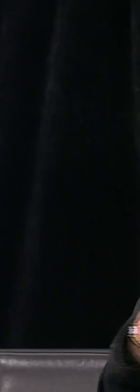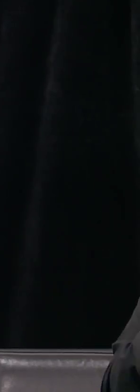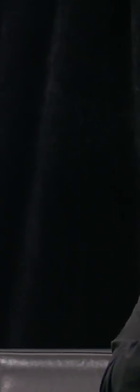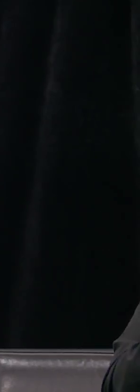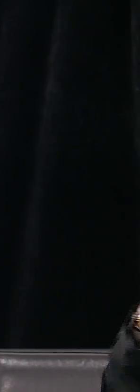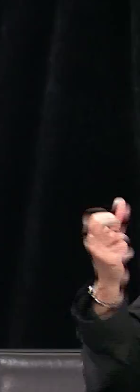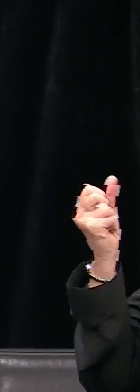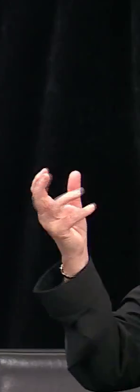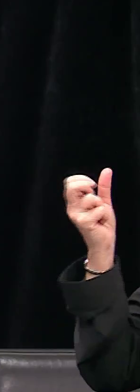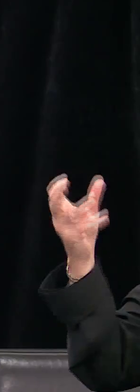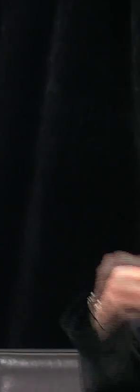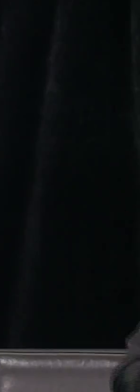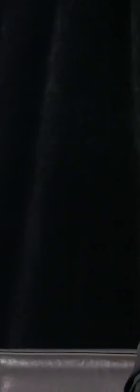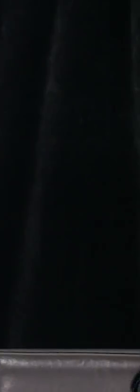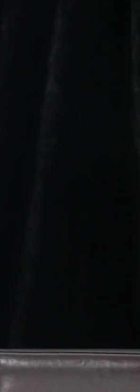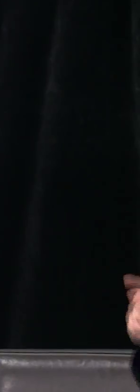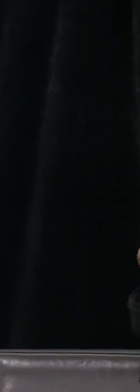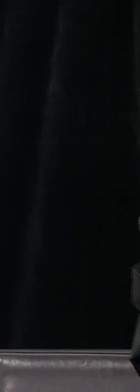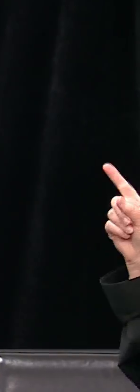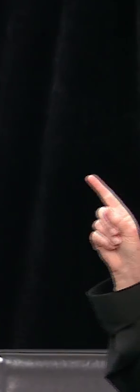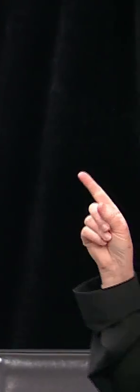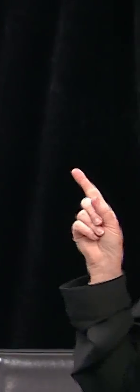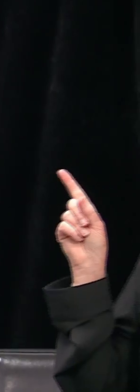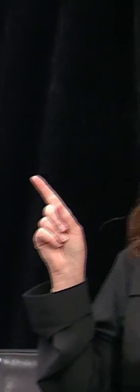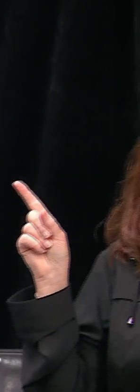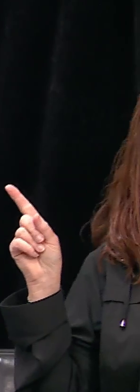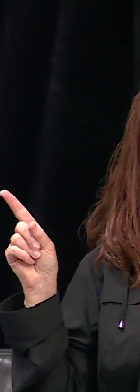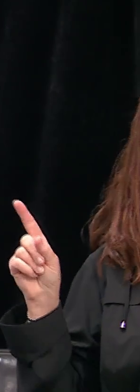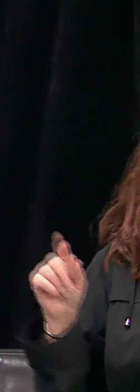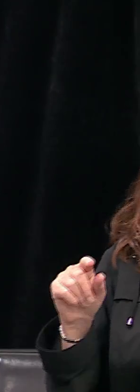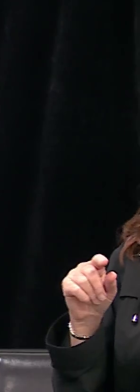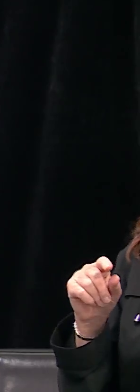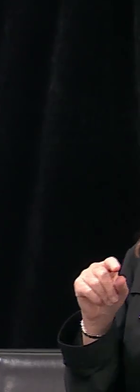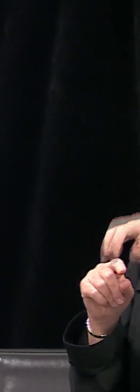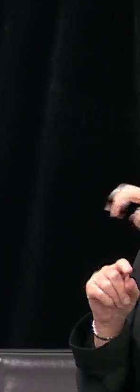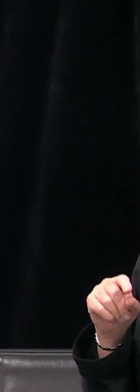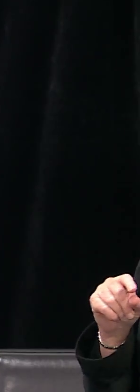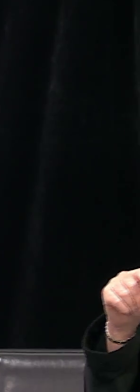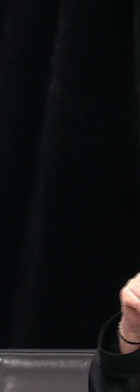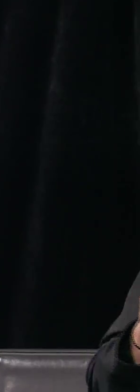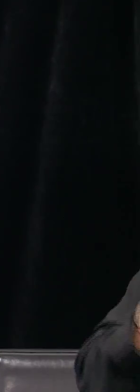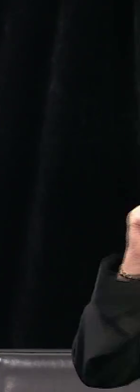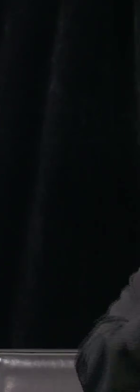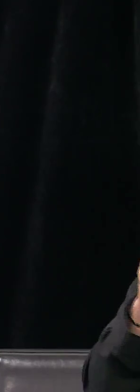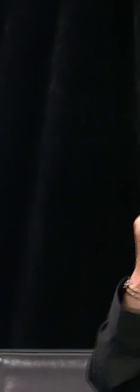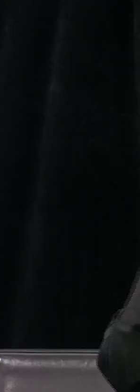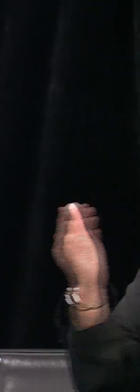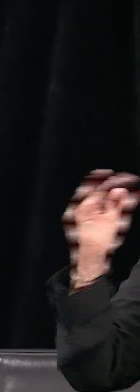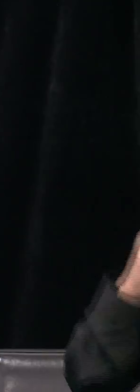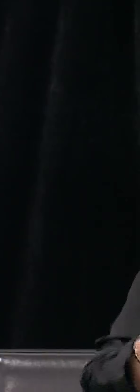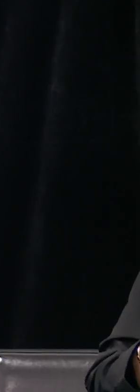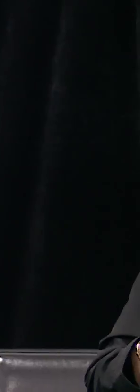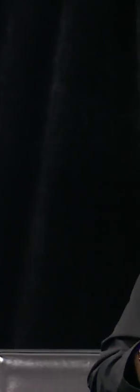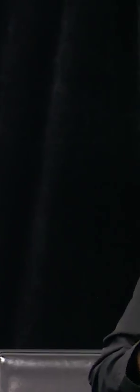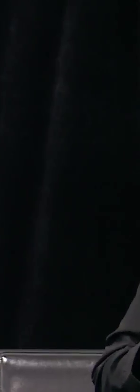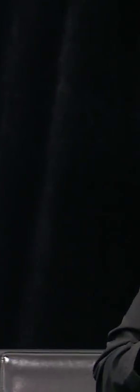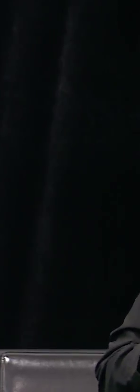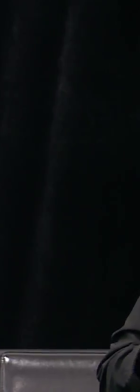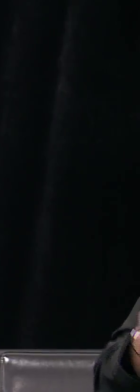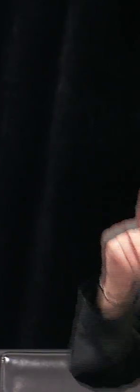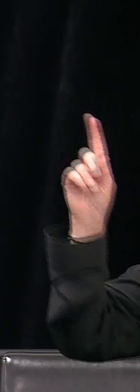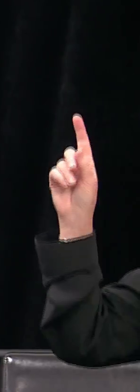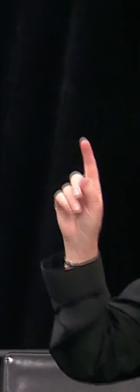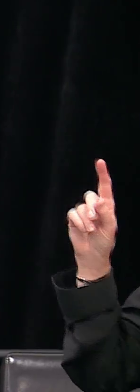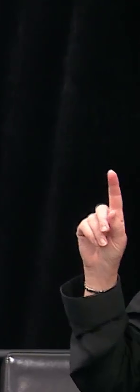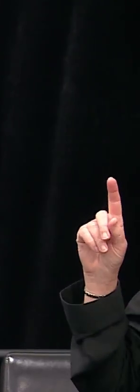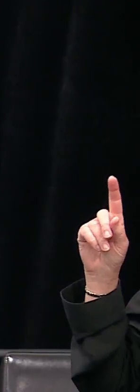with. He presents to deaf people at the museum Le Louvre. It's a French museum, so that's also